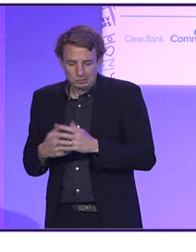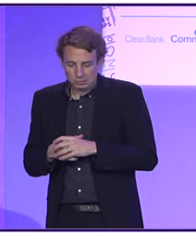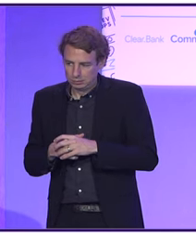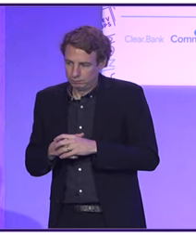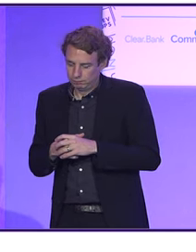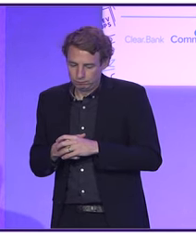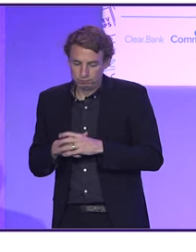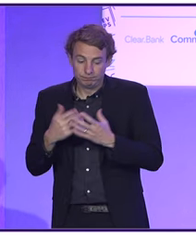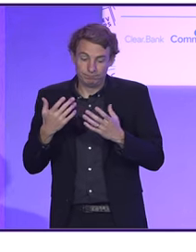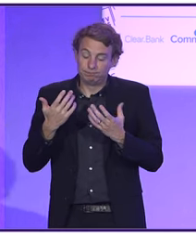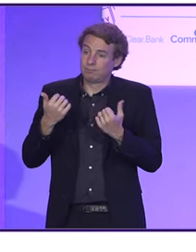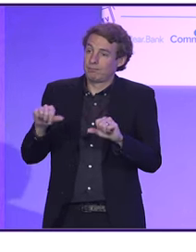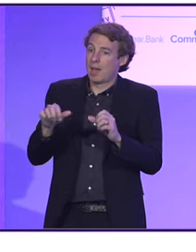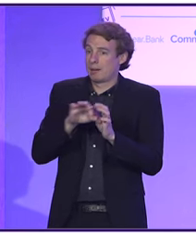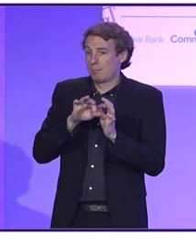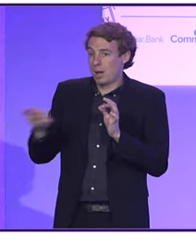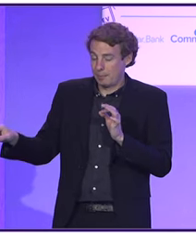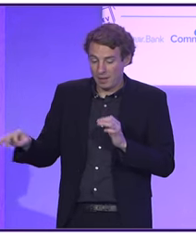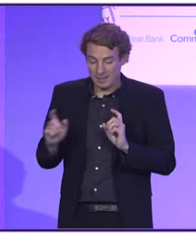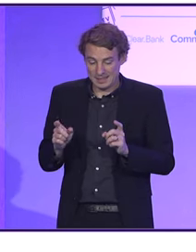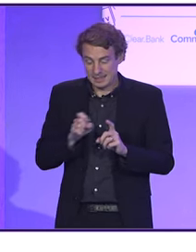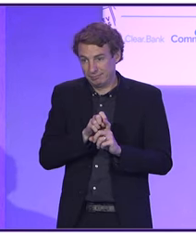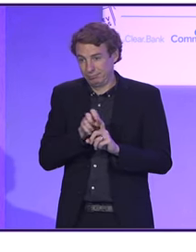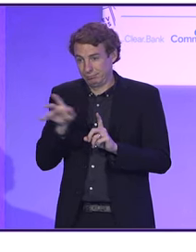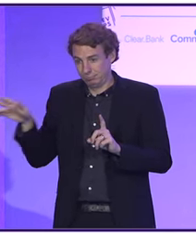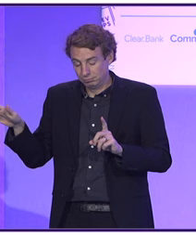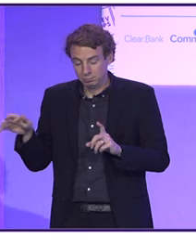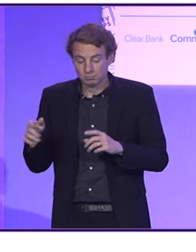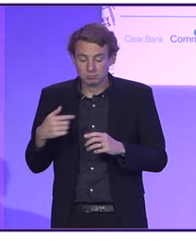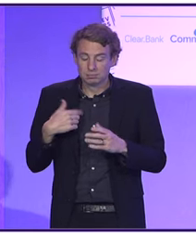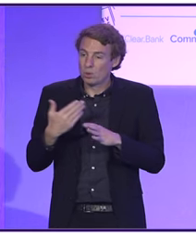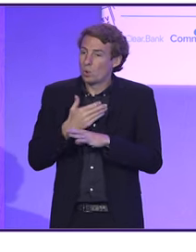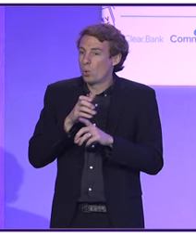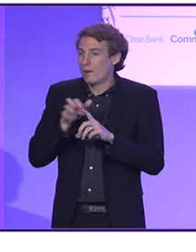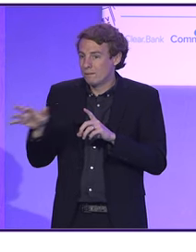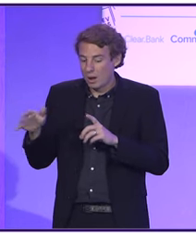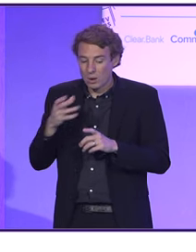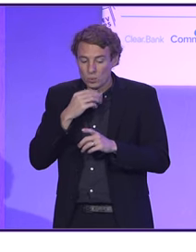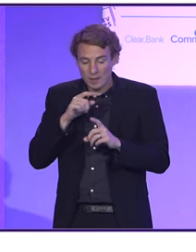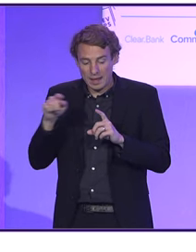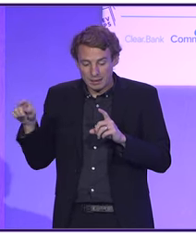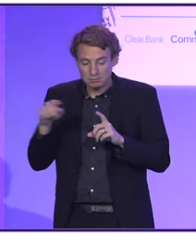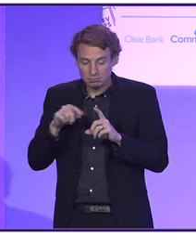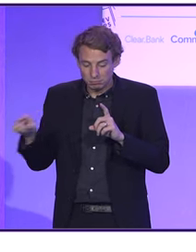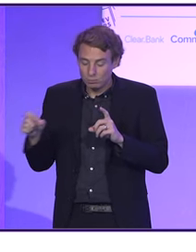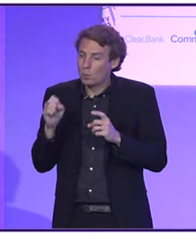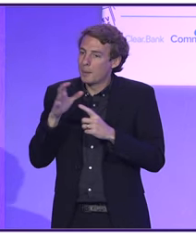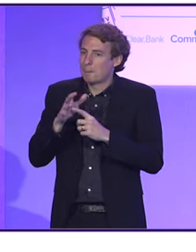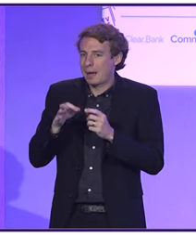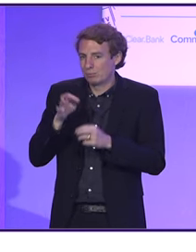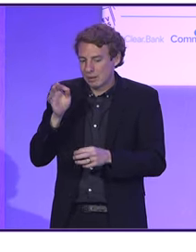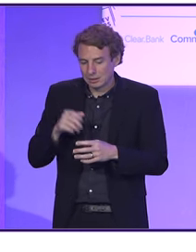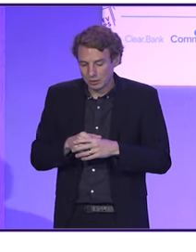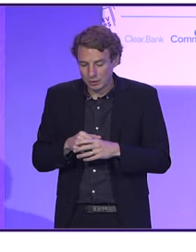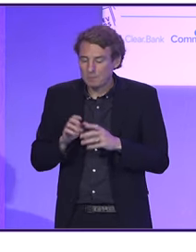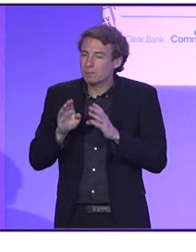This is the final pipeline, so we're going to run the whole workflow on push and merge for all of the release candidate and the main branch. For